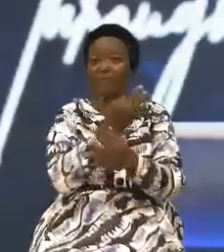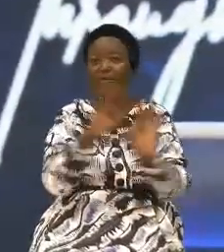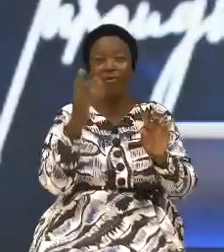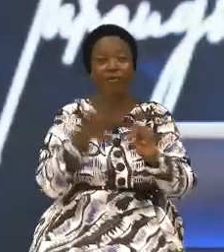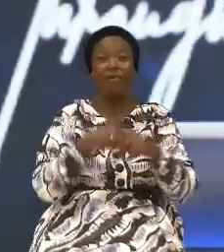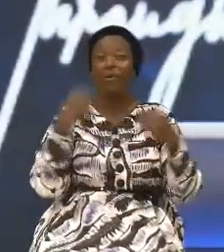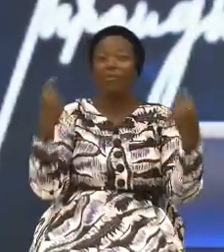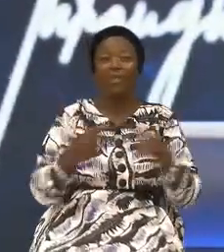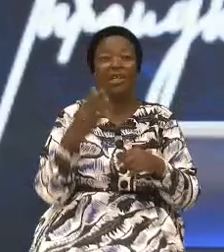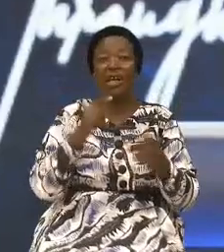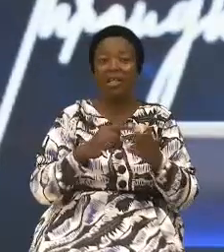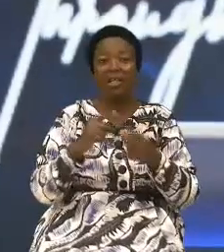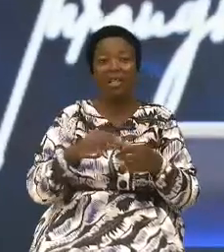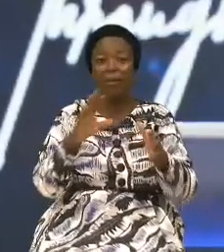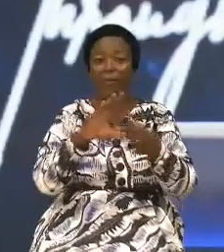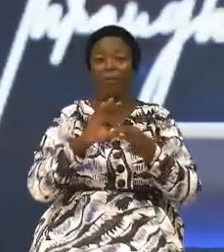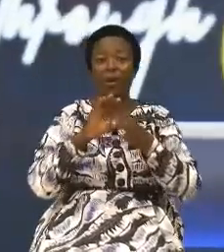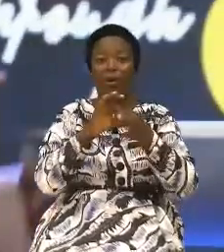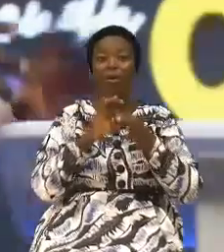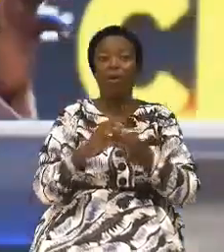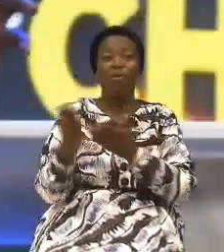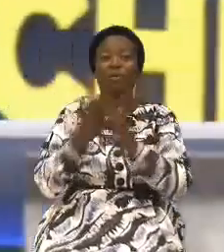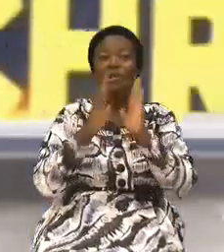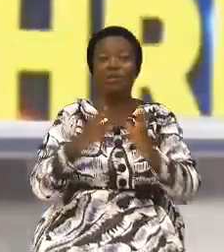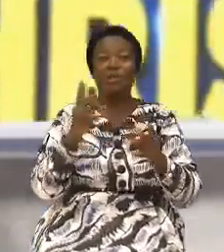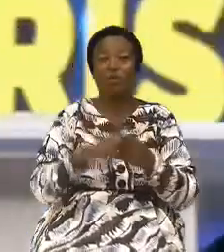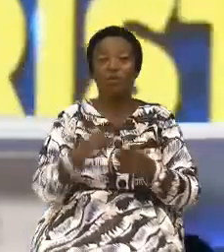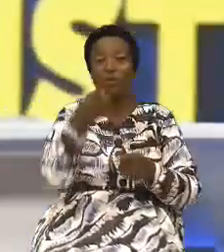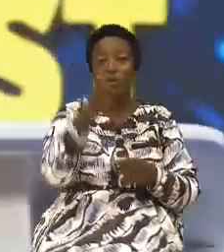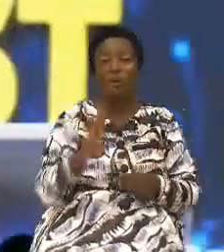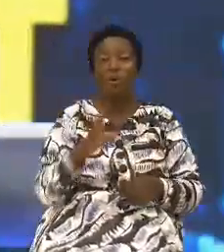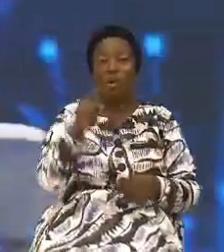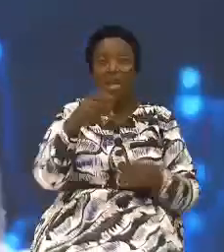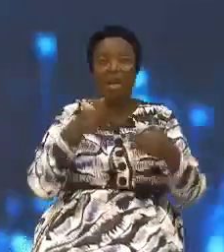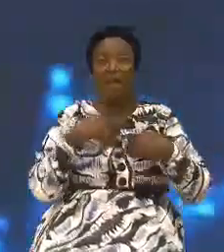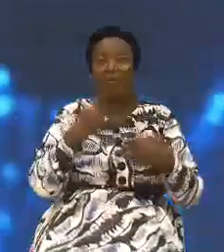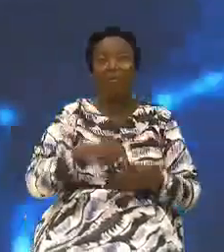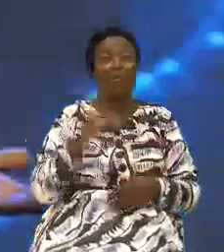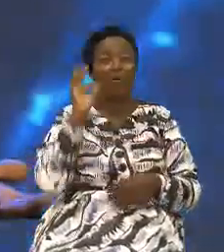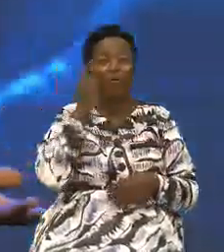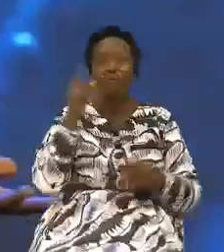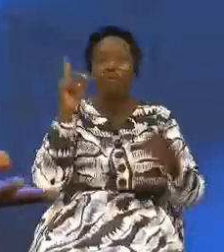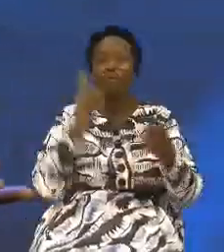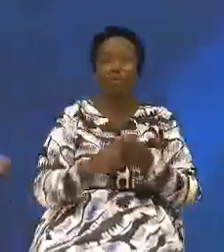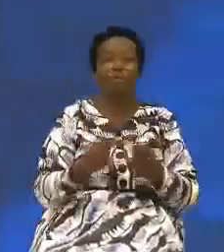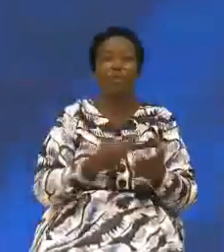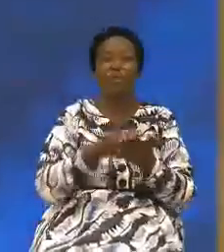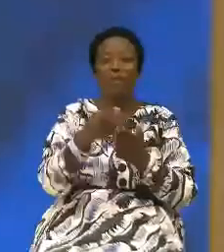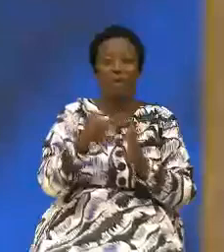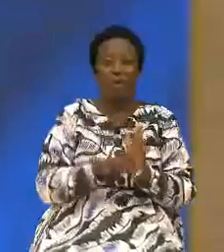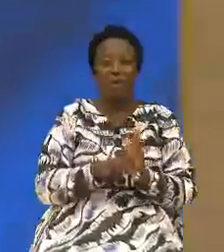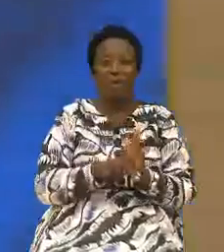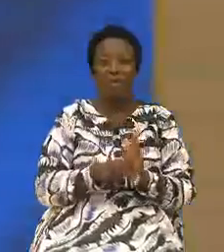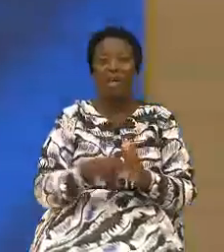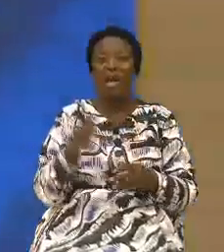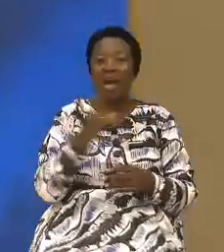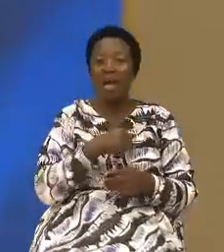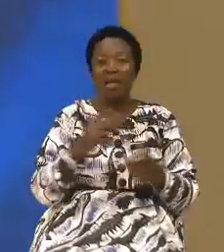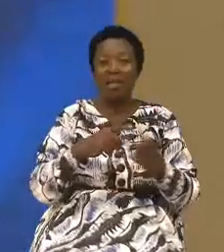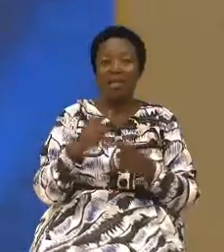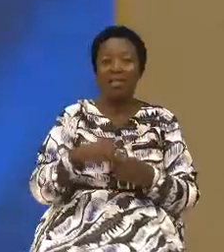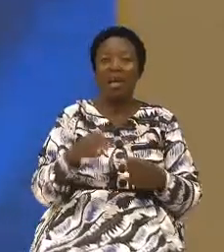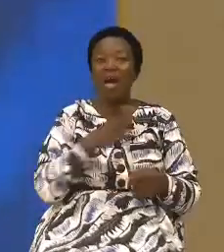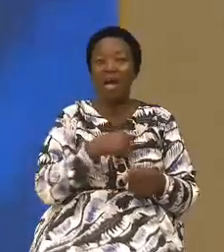become servants to God. Ye have your fruit unto holiness and the